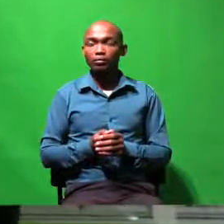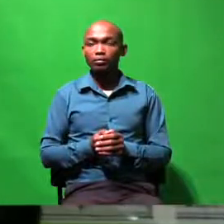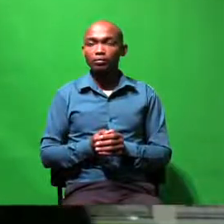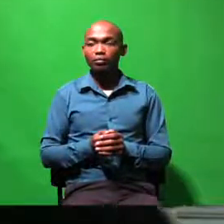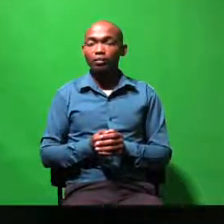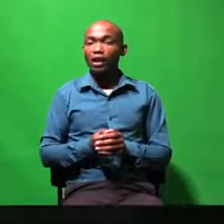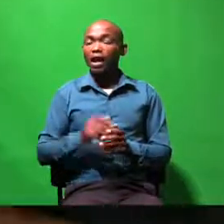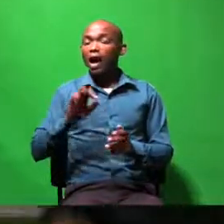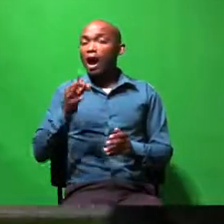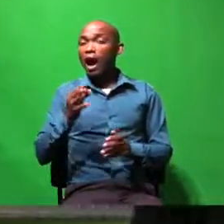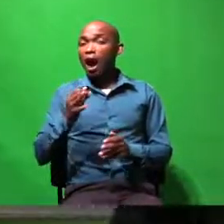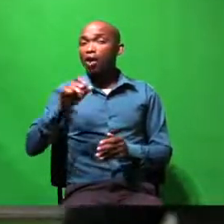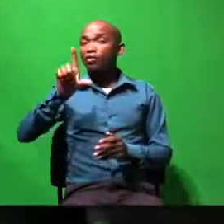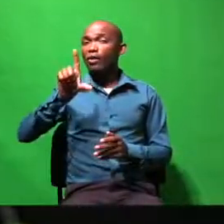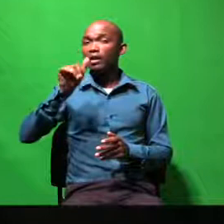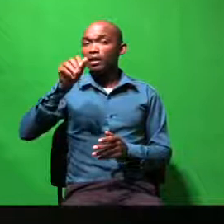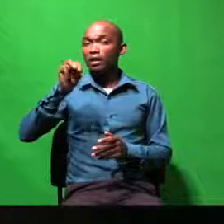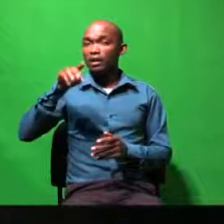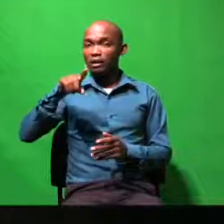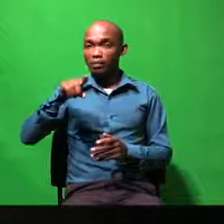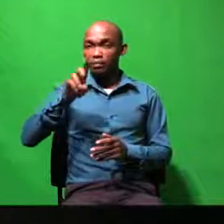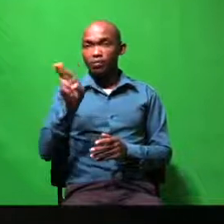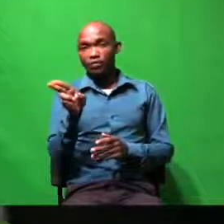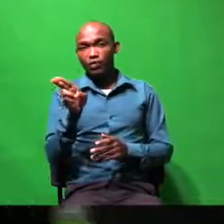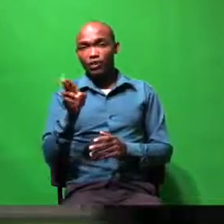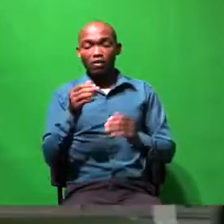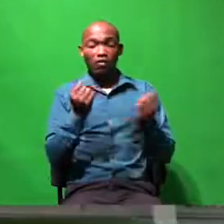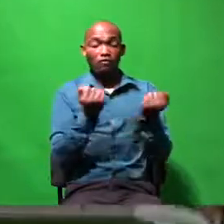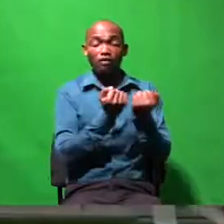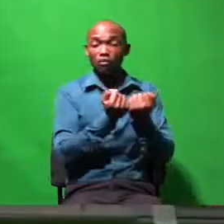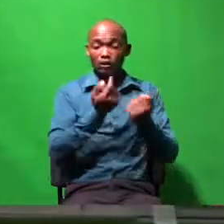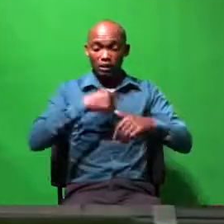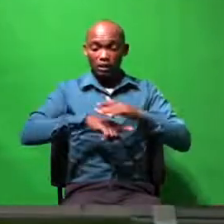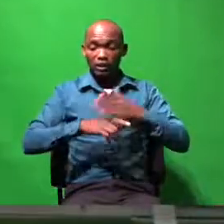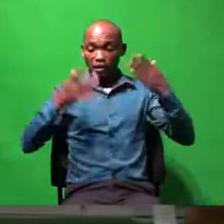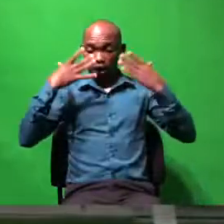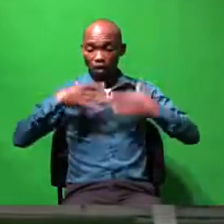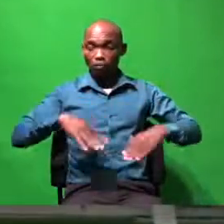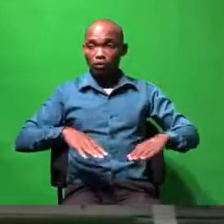How the lymph is formed in our body. Good.